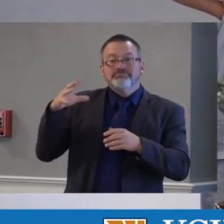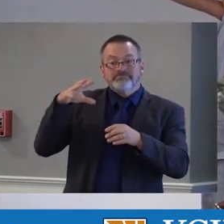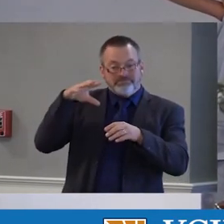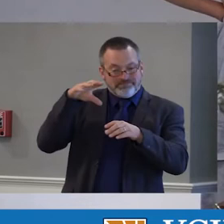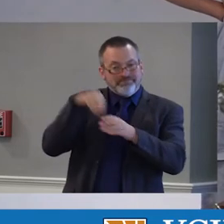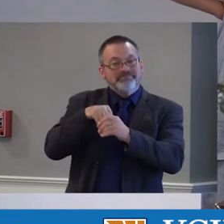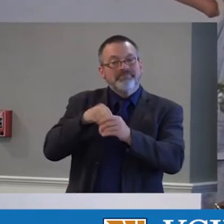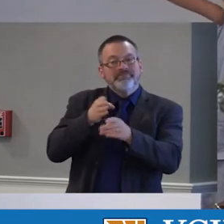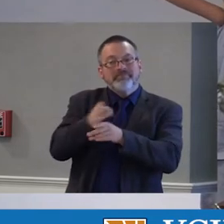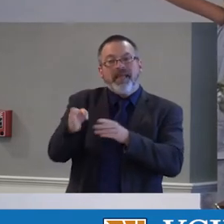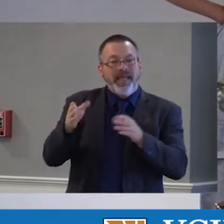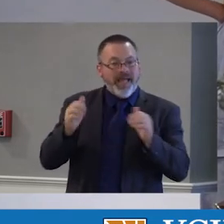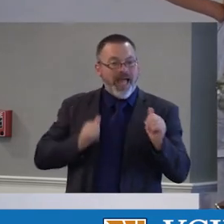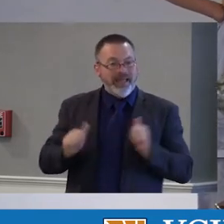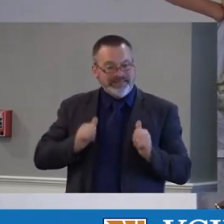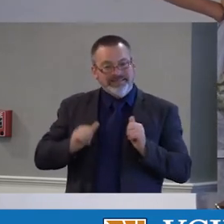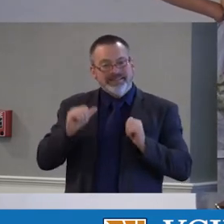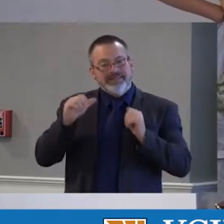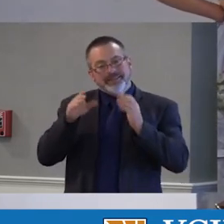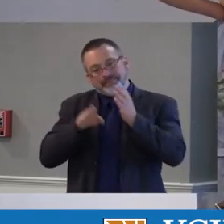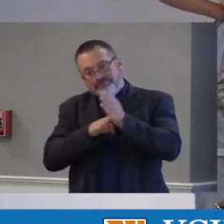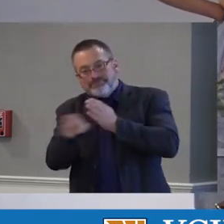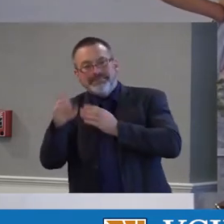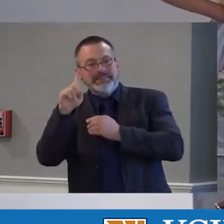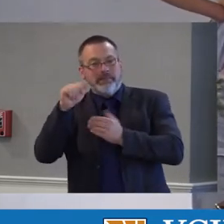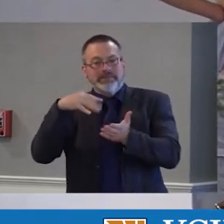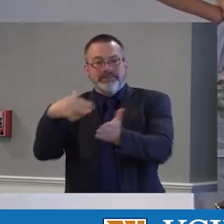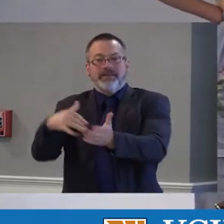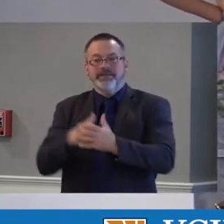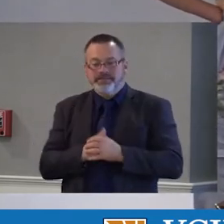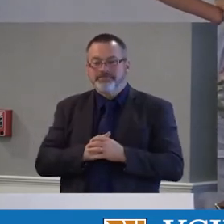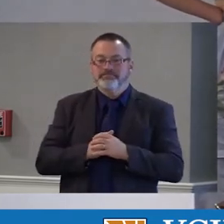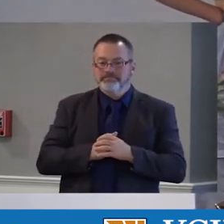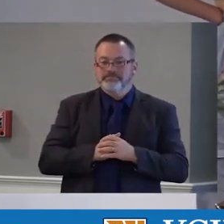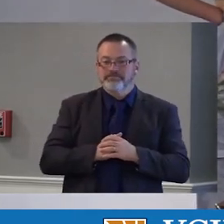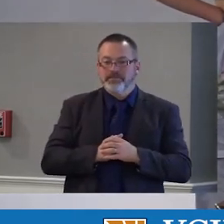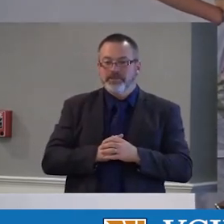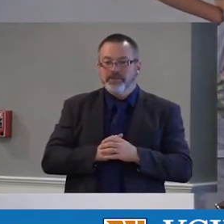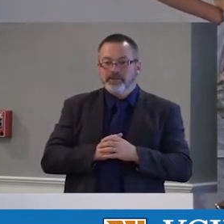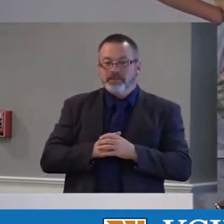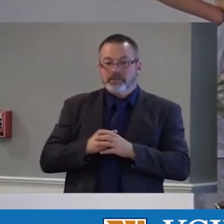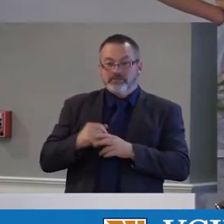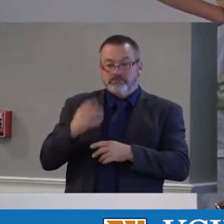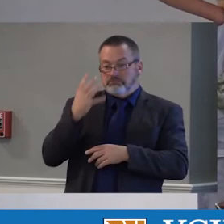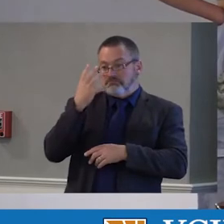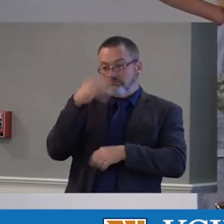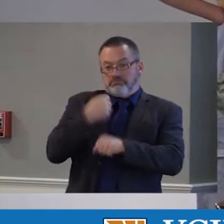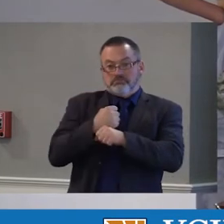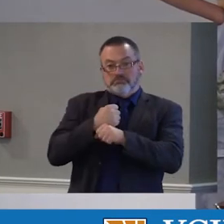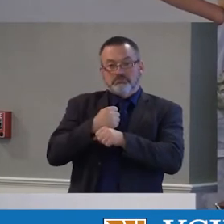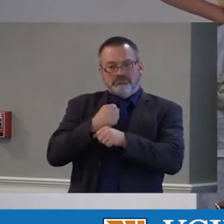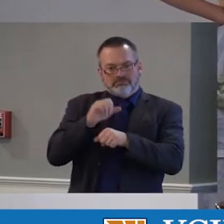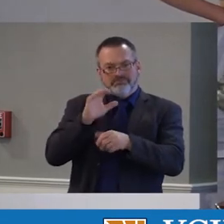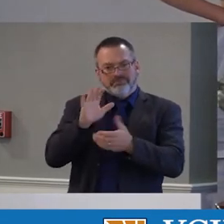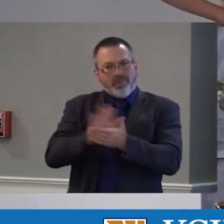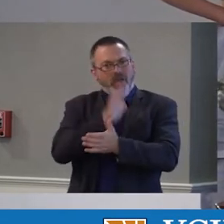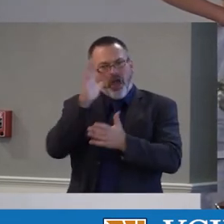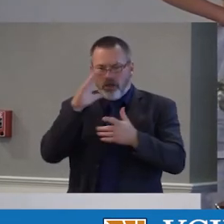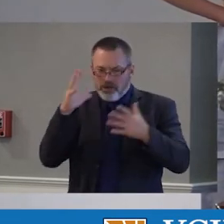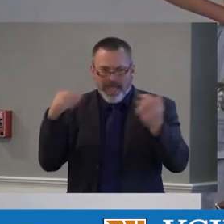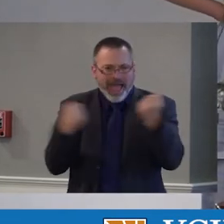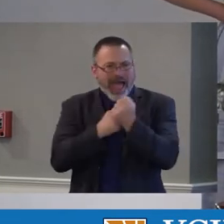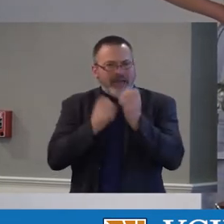disability studies. Throughout her 4 years, Isabel acted as an advocate and activist within the